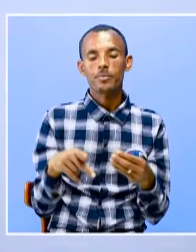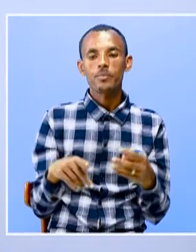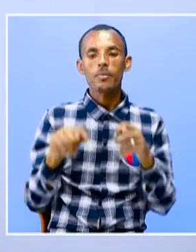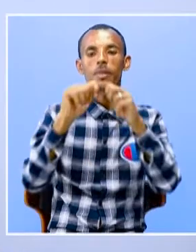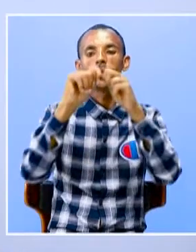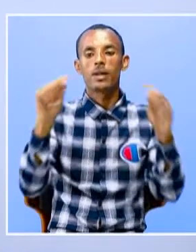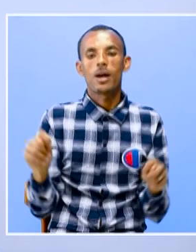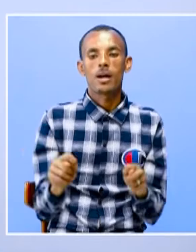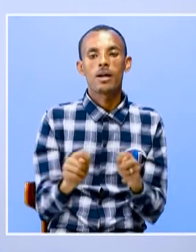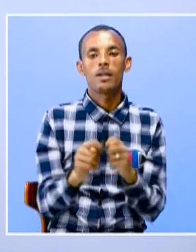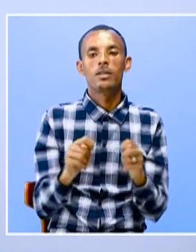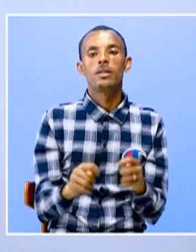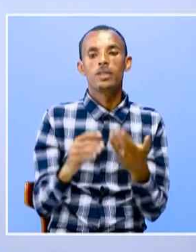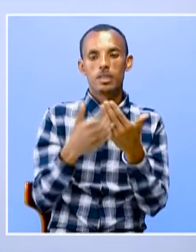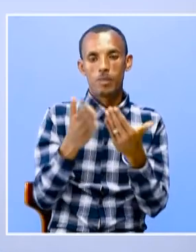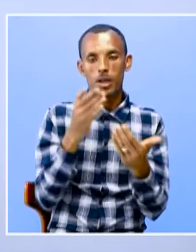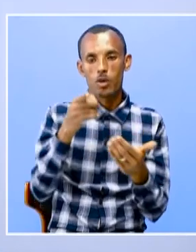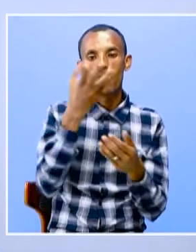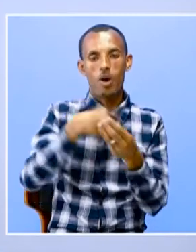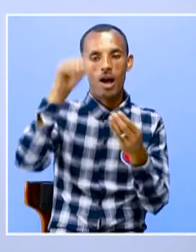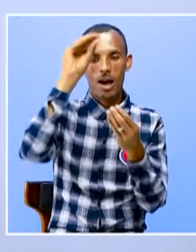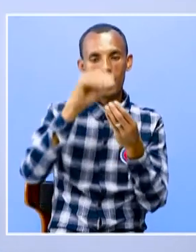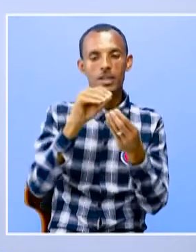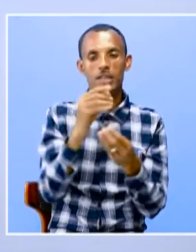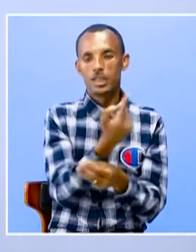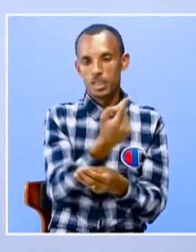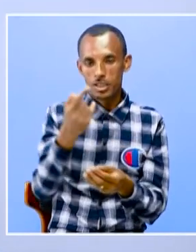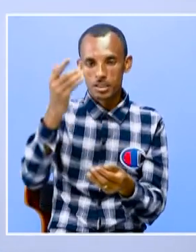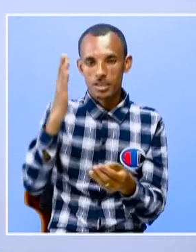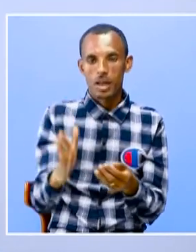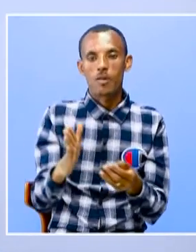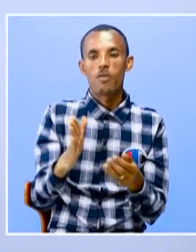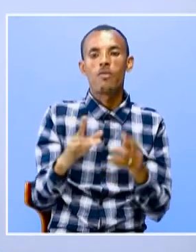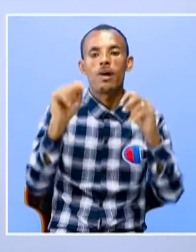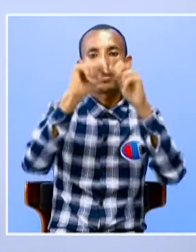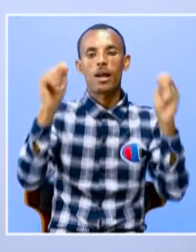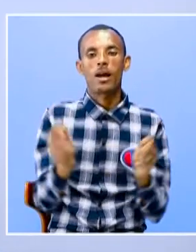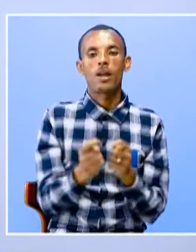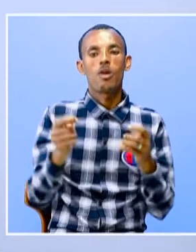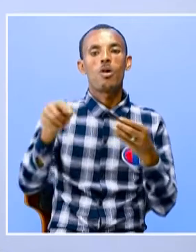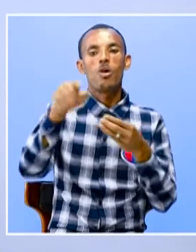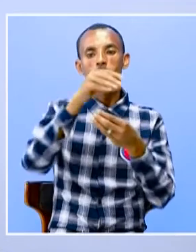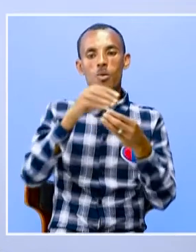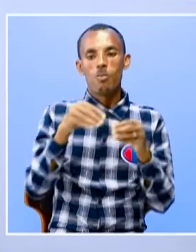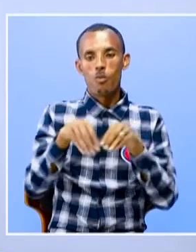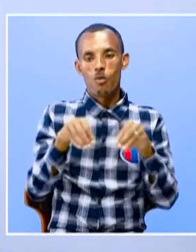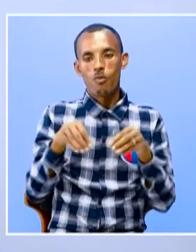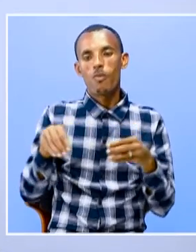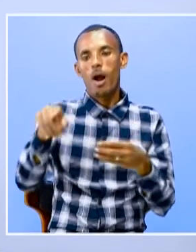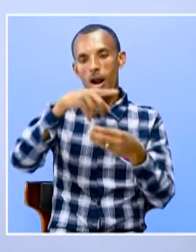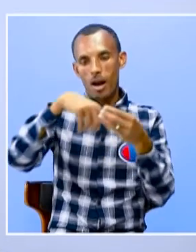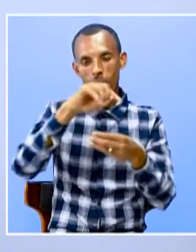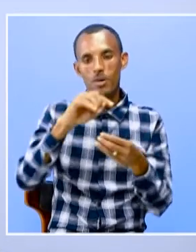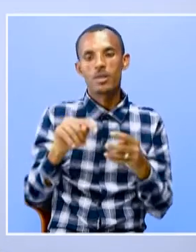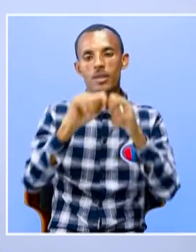triangle, simply you add each side of the triangle, or you move around the